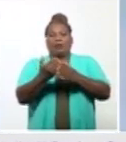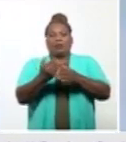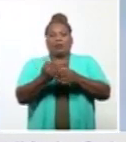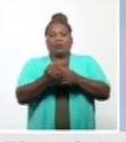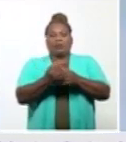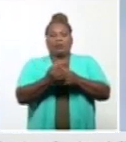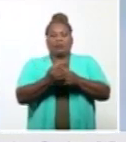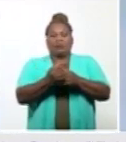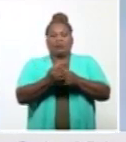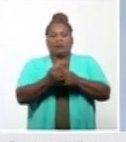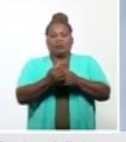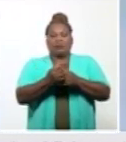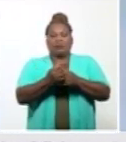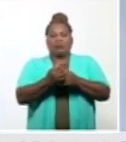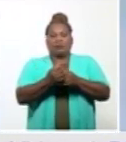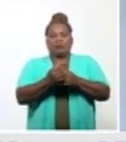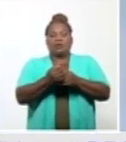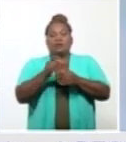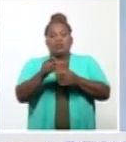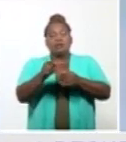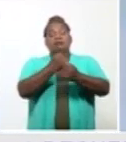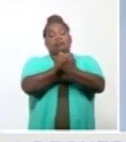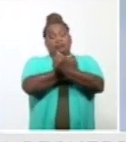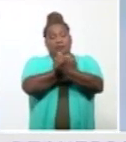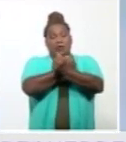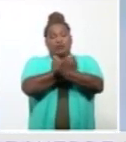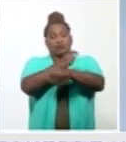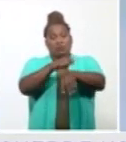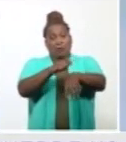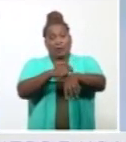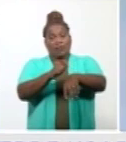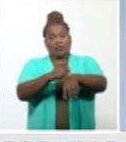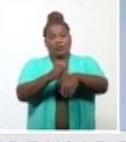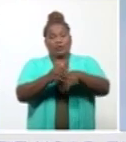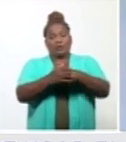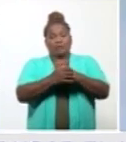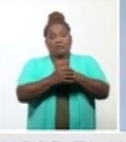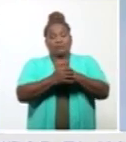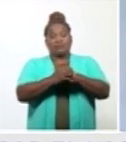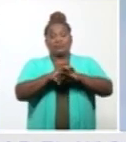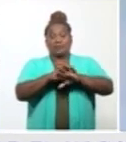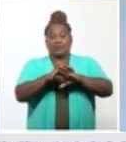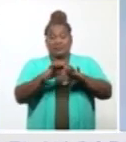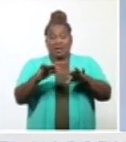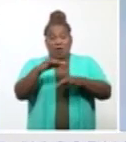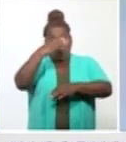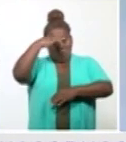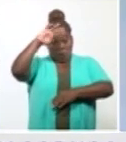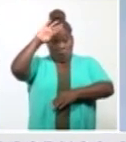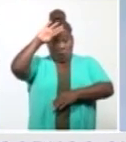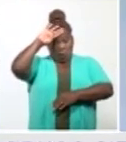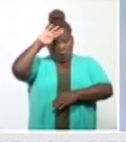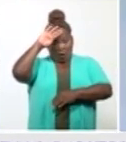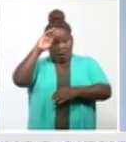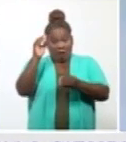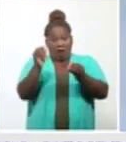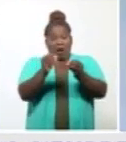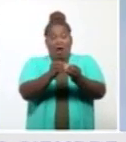last 21 days. But in no way this means that the moment is less